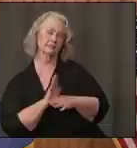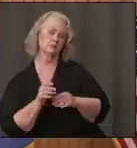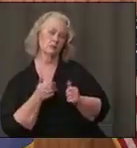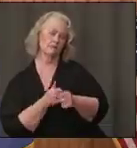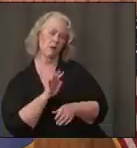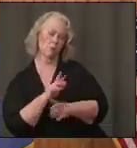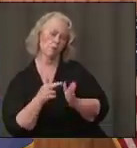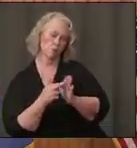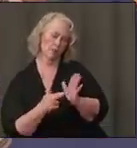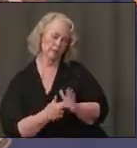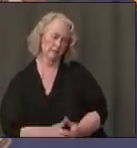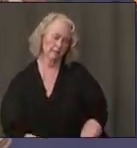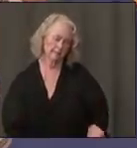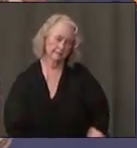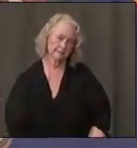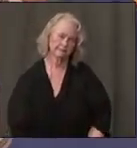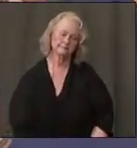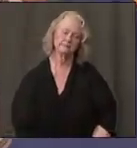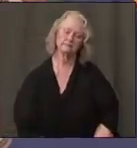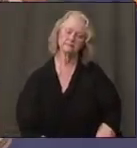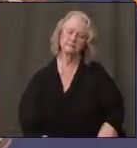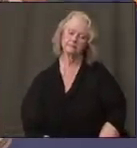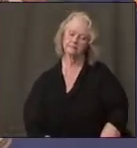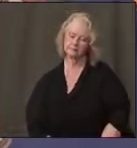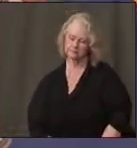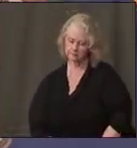rules? Well, I'd say